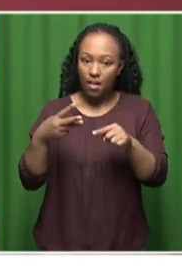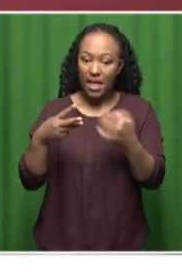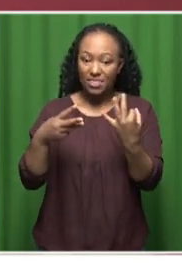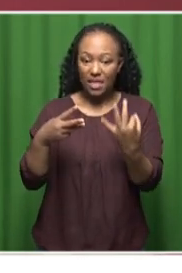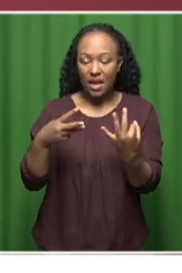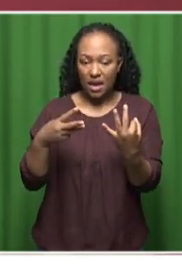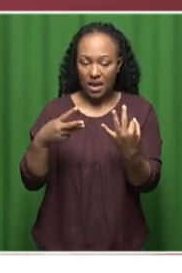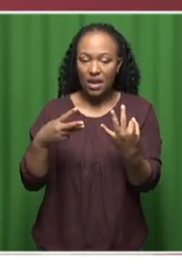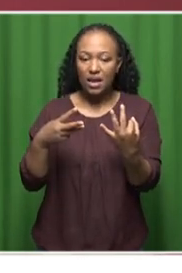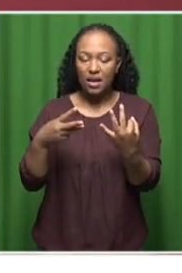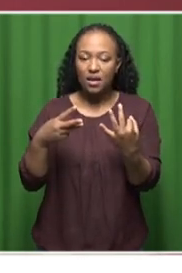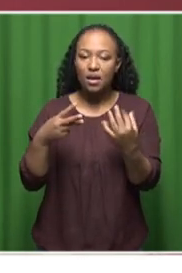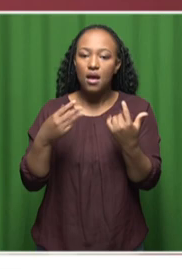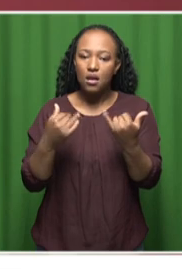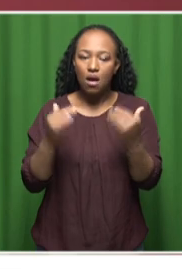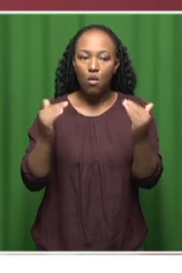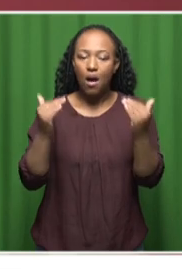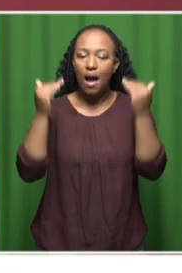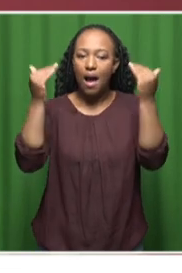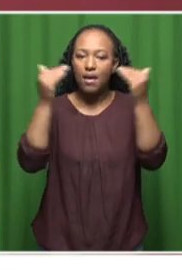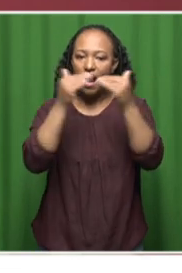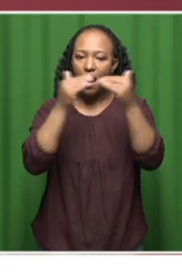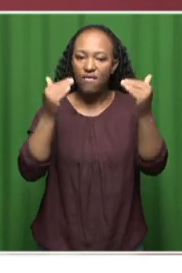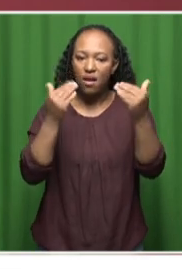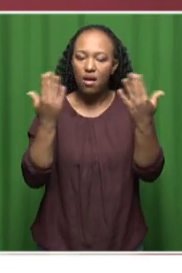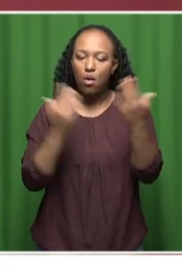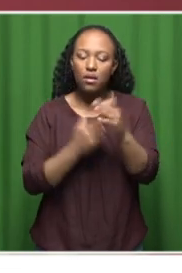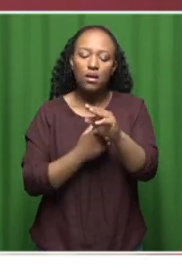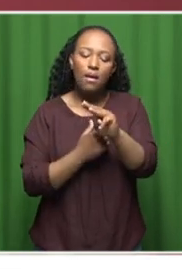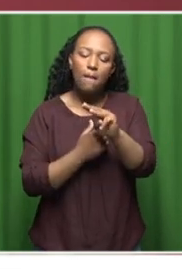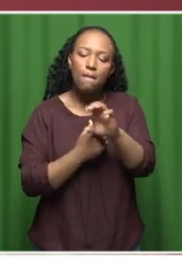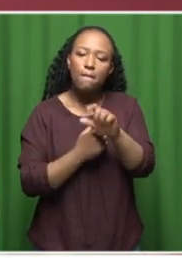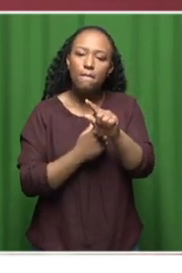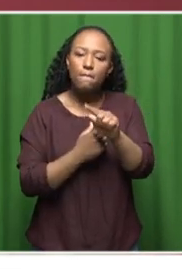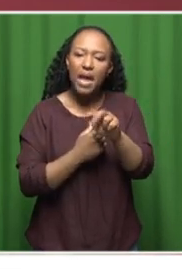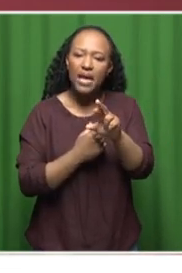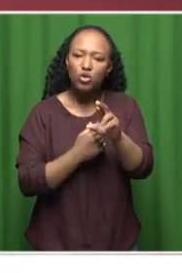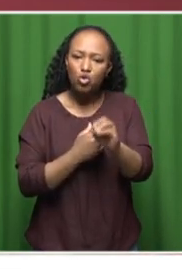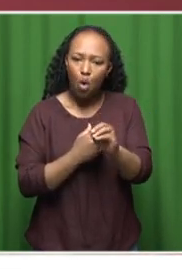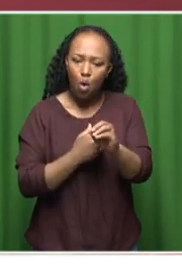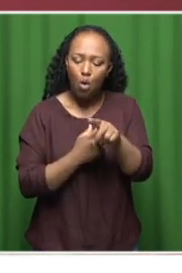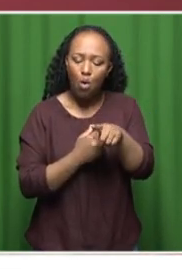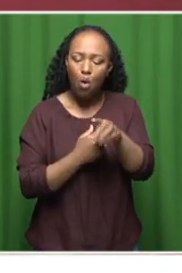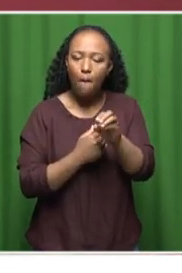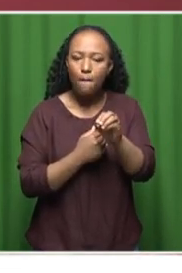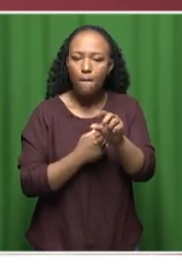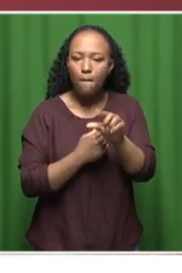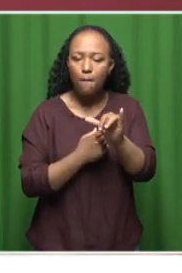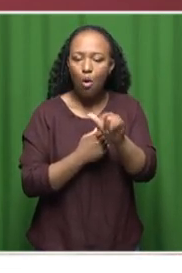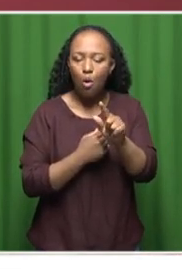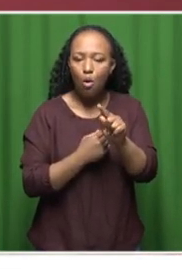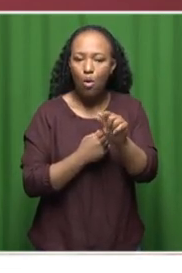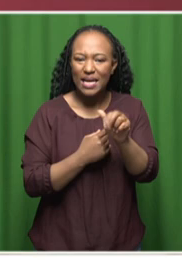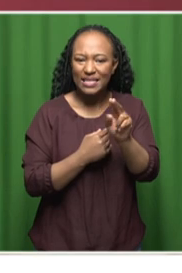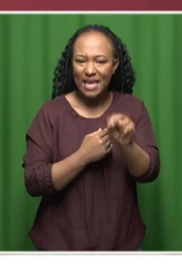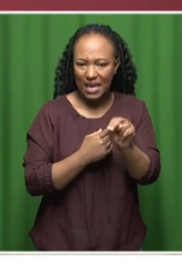have a higher level, which is a metropolitan. A metropolitan, we can say, is a combination